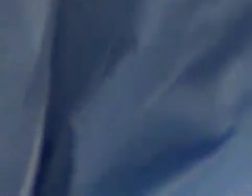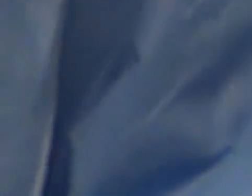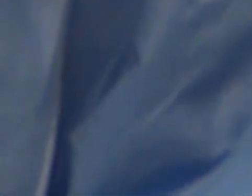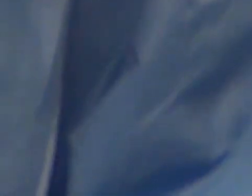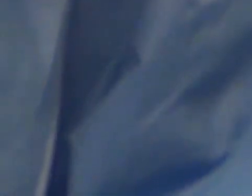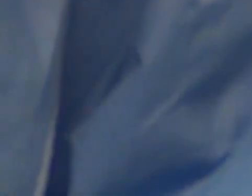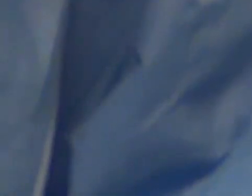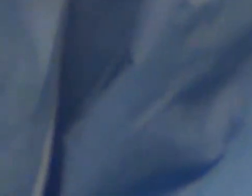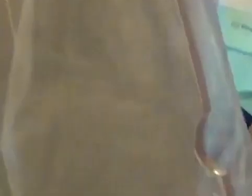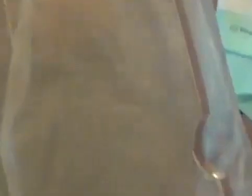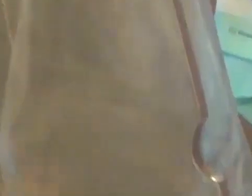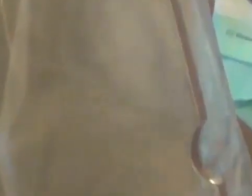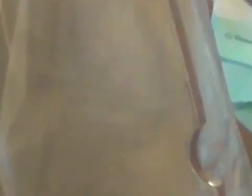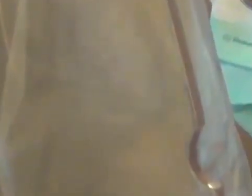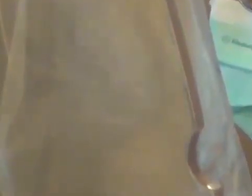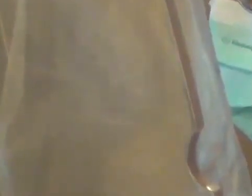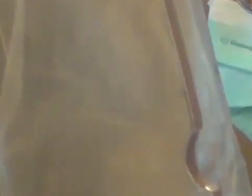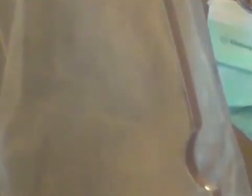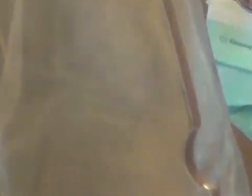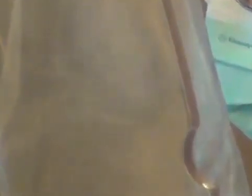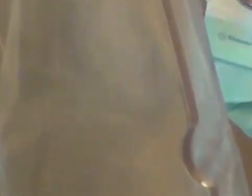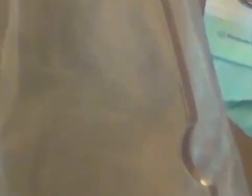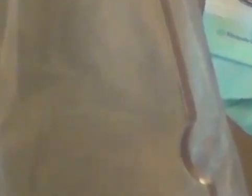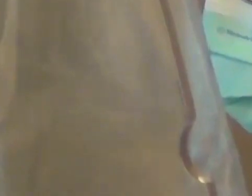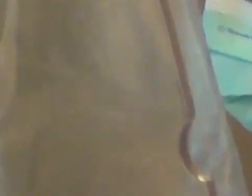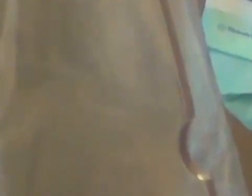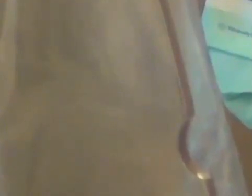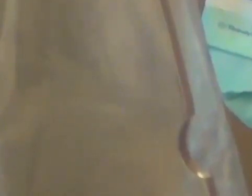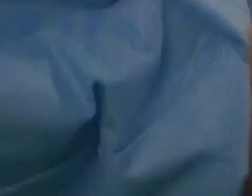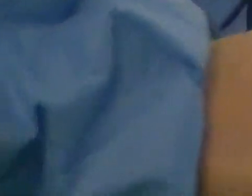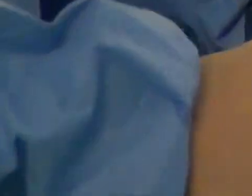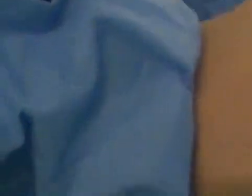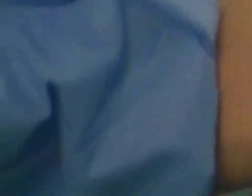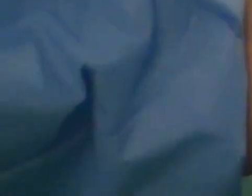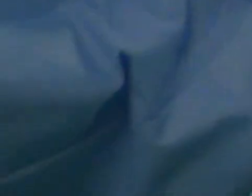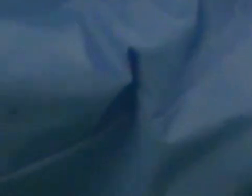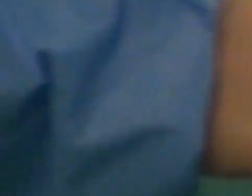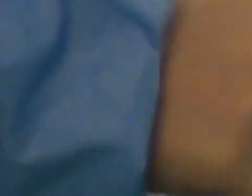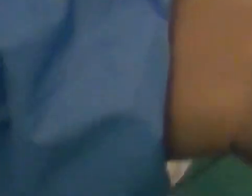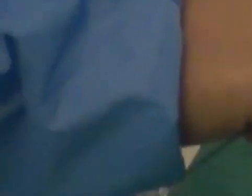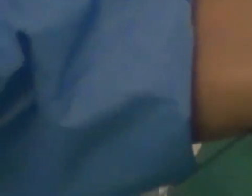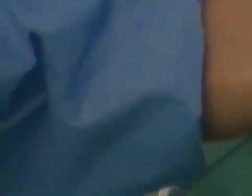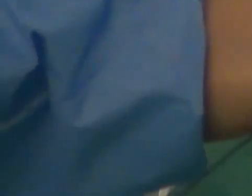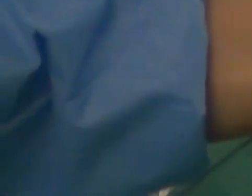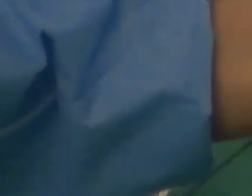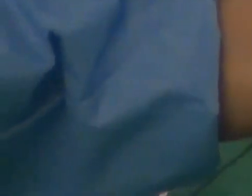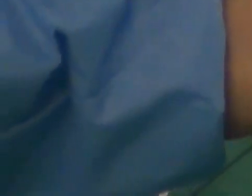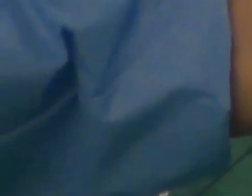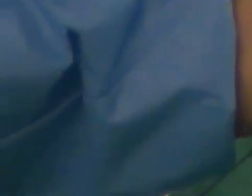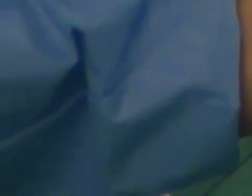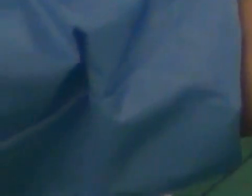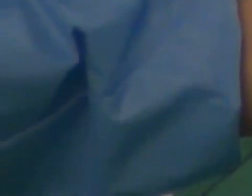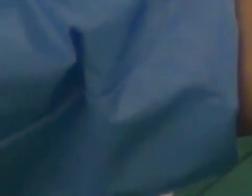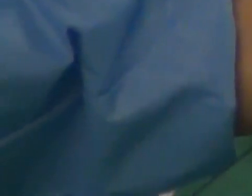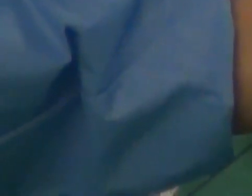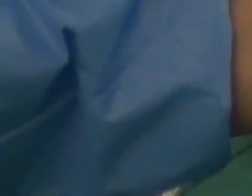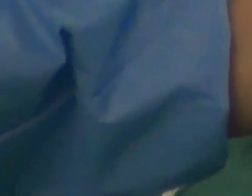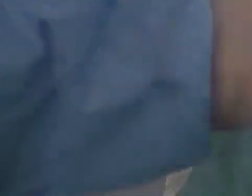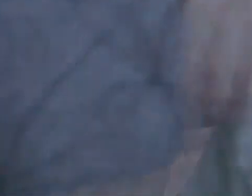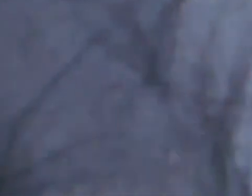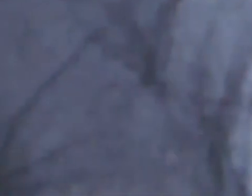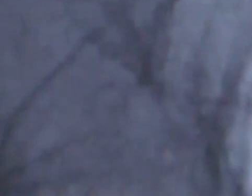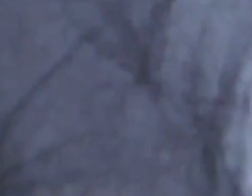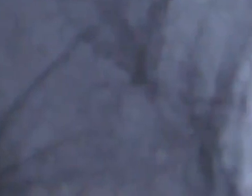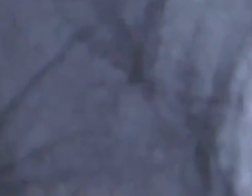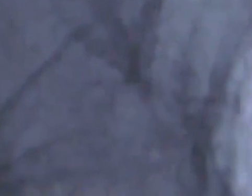was out of trial and approved, or use a different device on Chris's brain, a device immediately available but never rigorously tested in